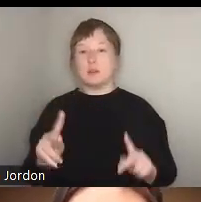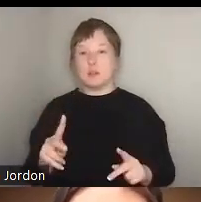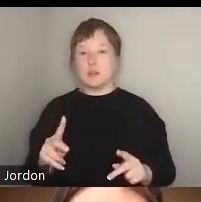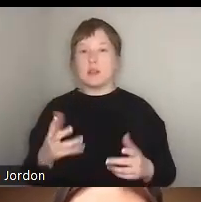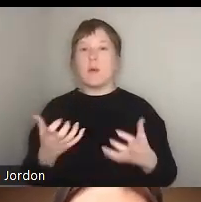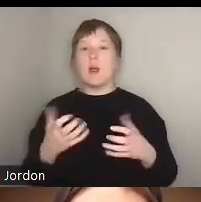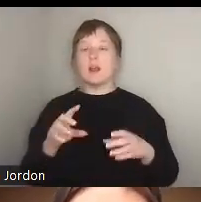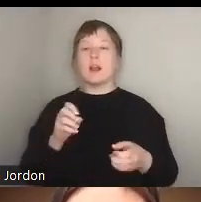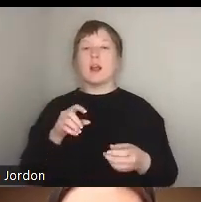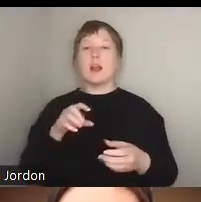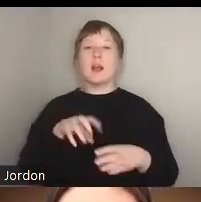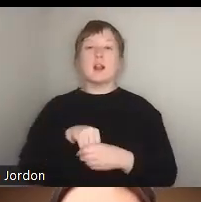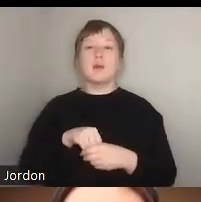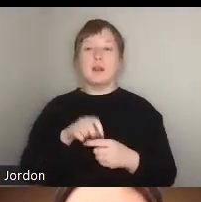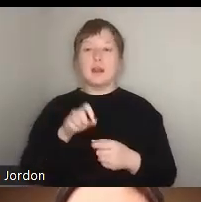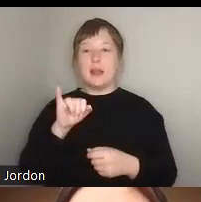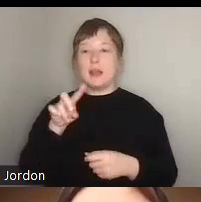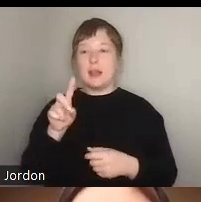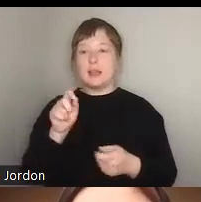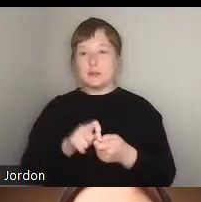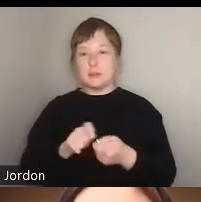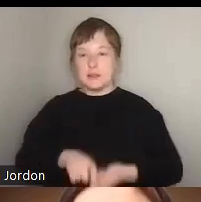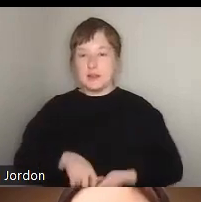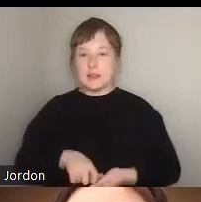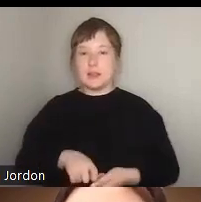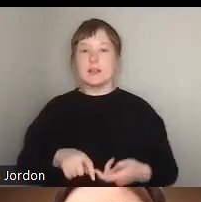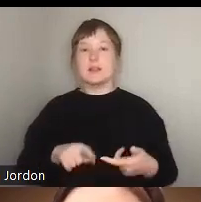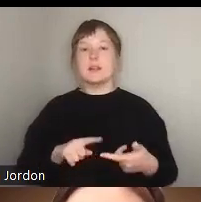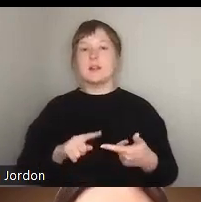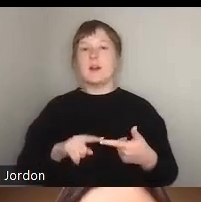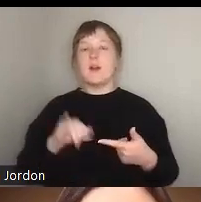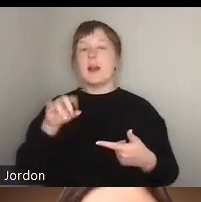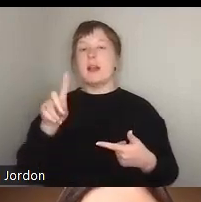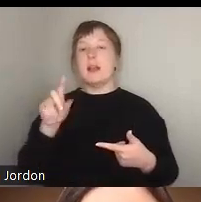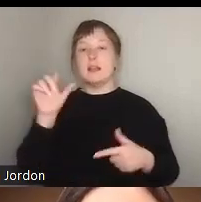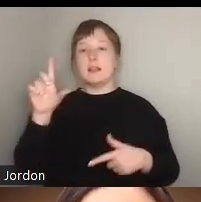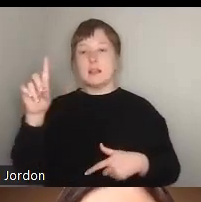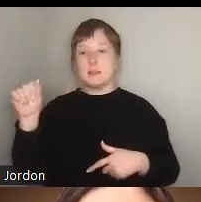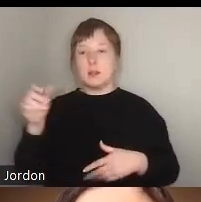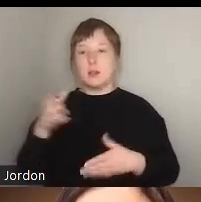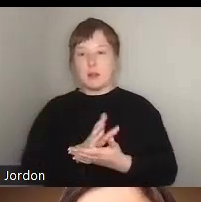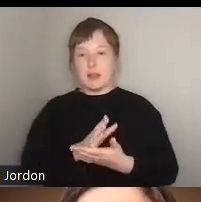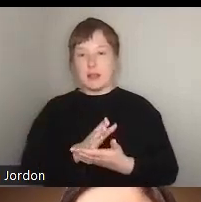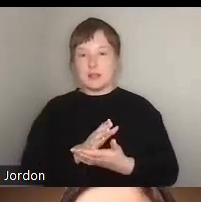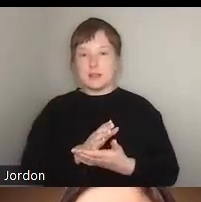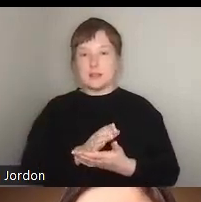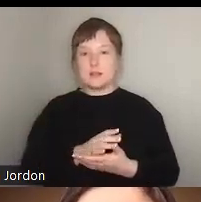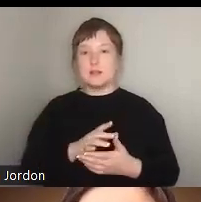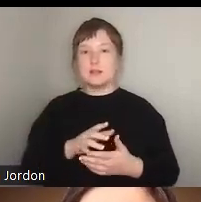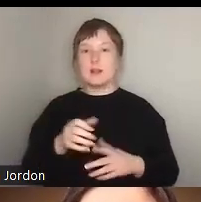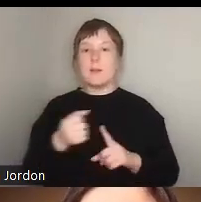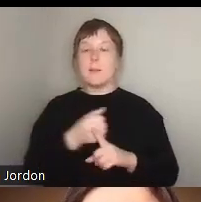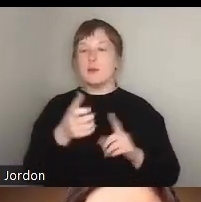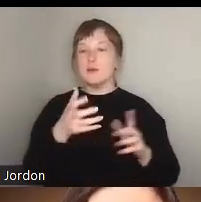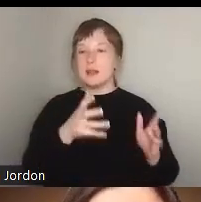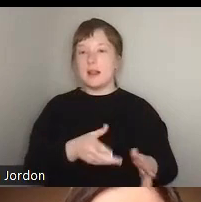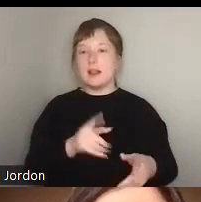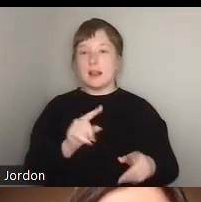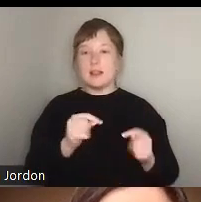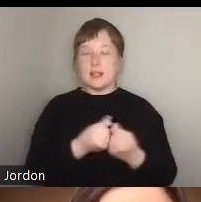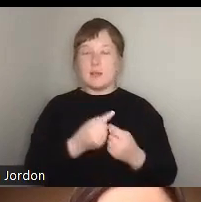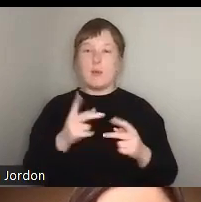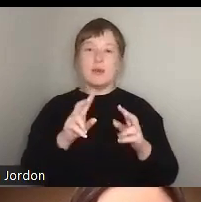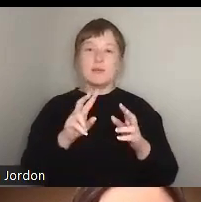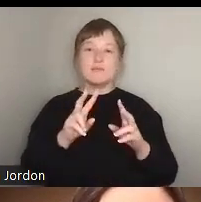some Indiana specific ones. So there's Indiana Disability Rights, their abuse and neglect team. They are ones that help